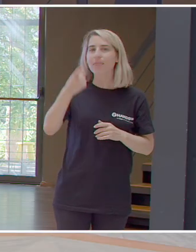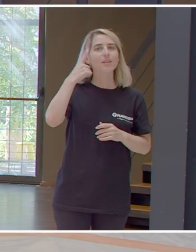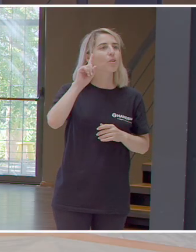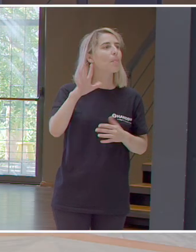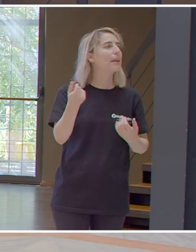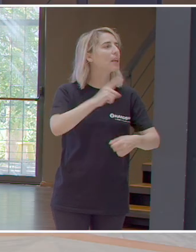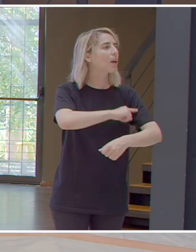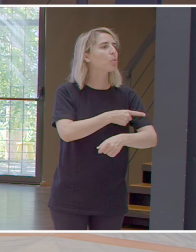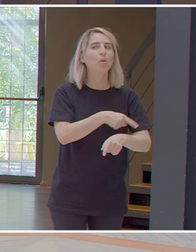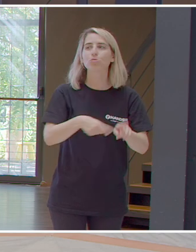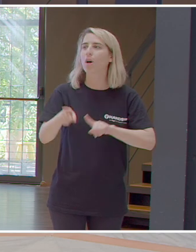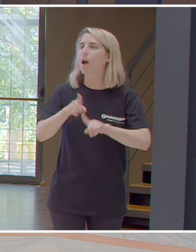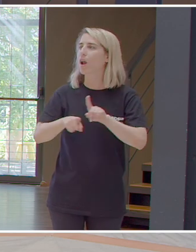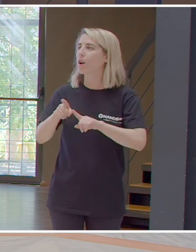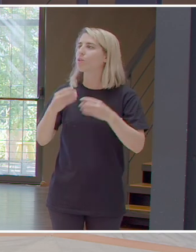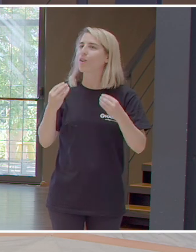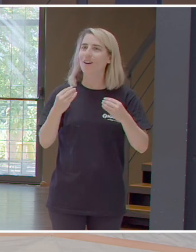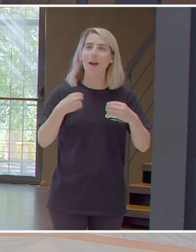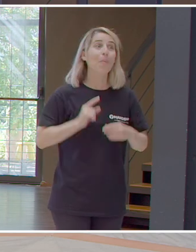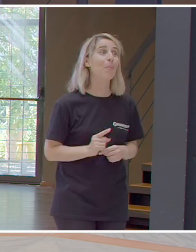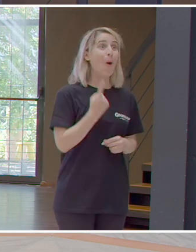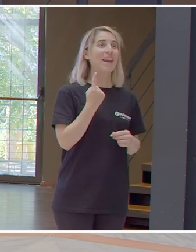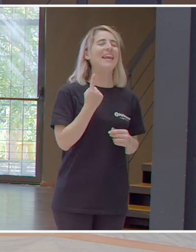around here. No, good for me.